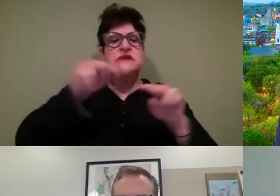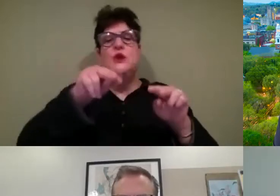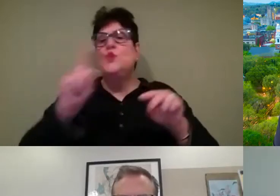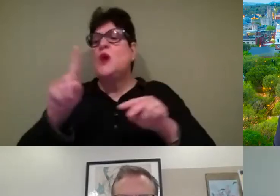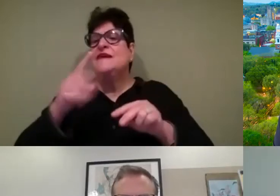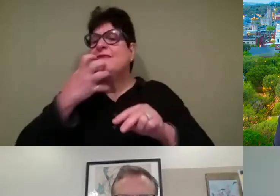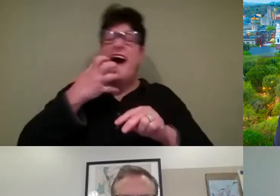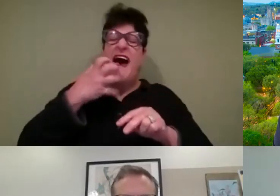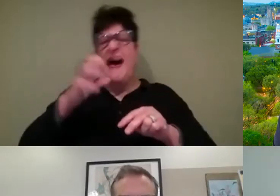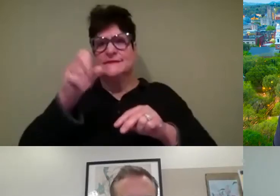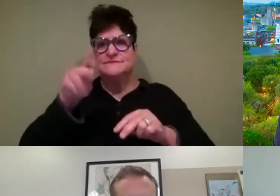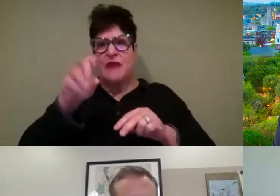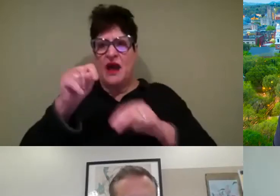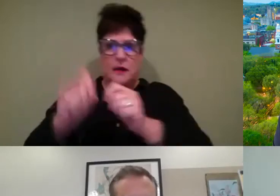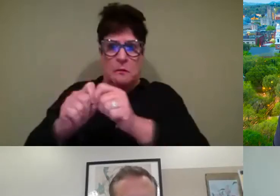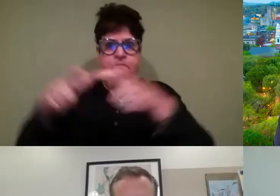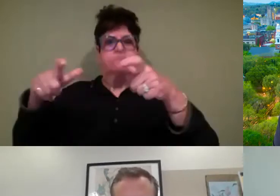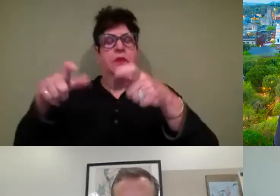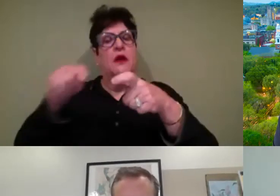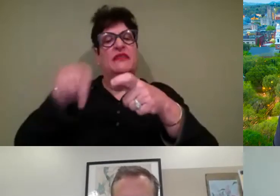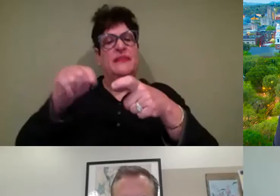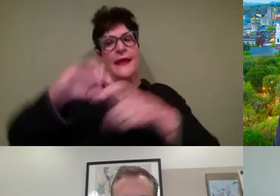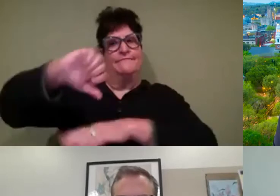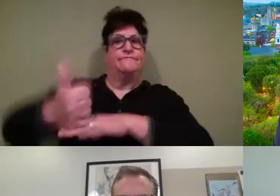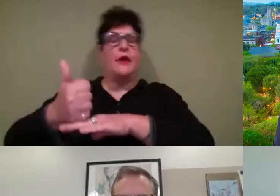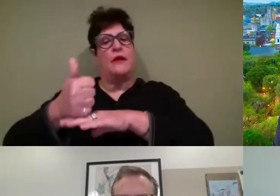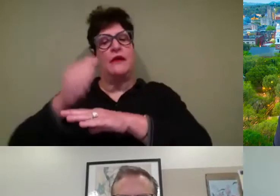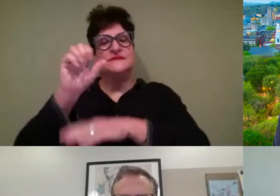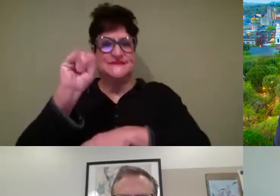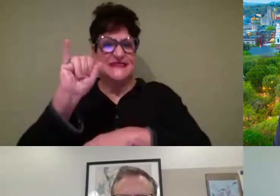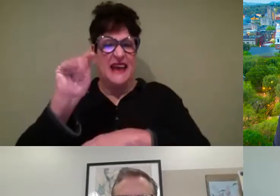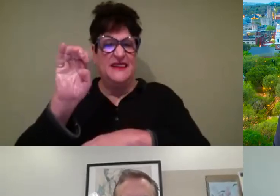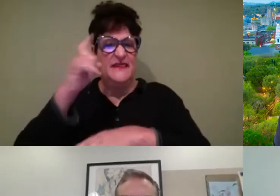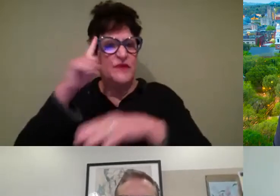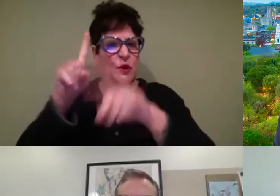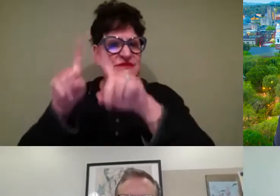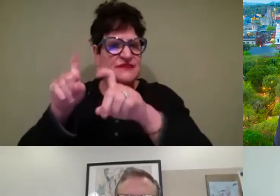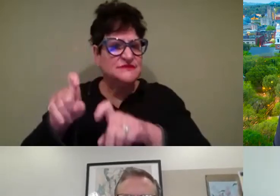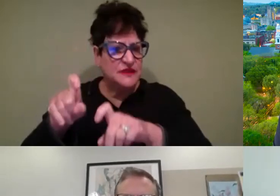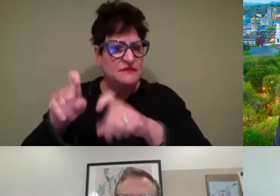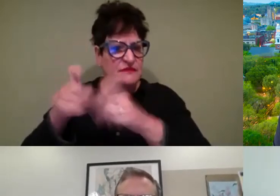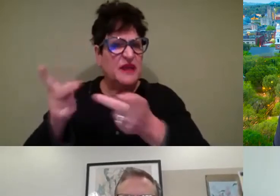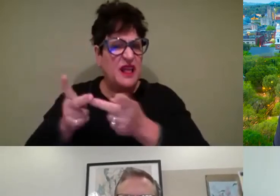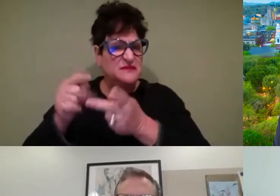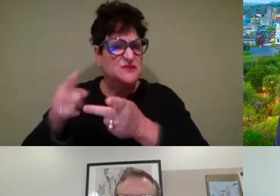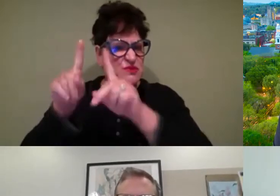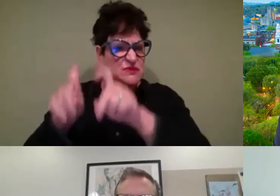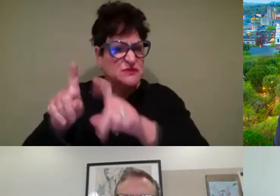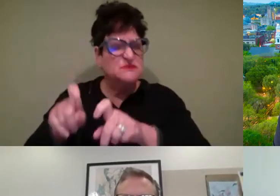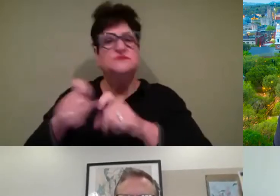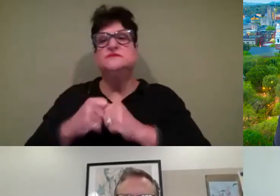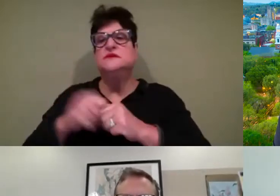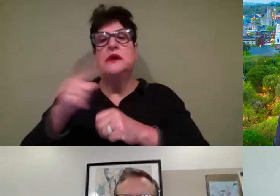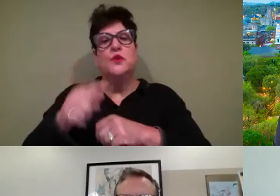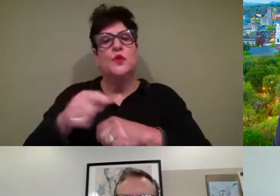as needed and support pop-up testing sites as well, as many community agencies have events and they often